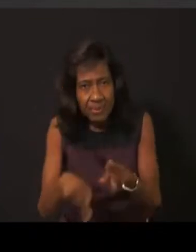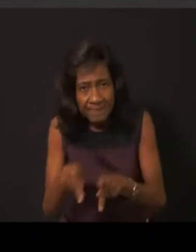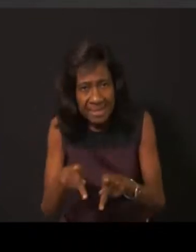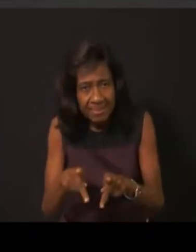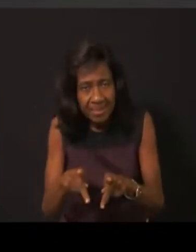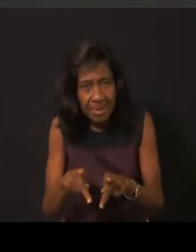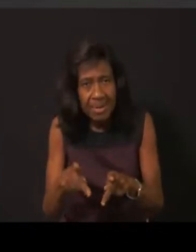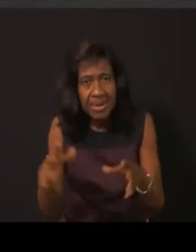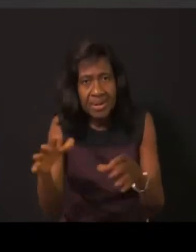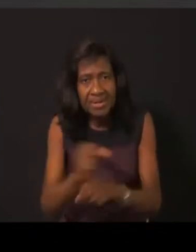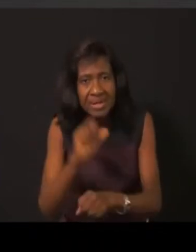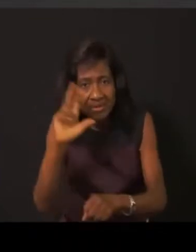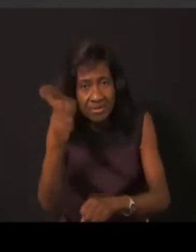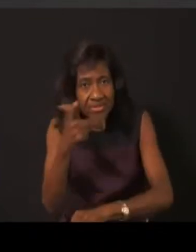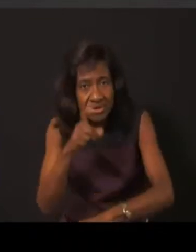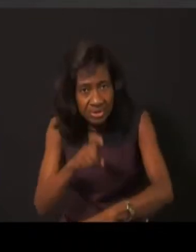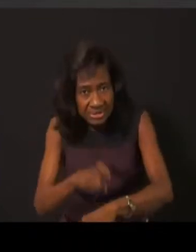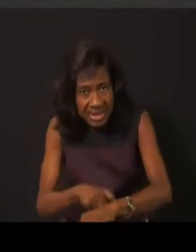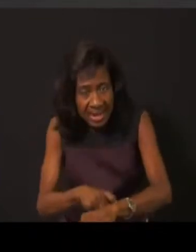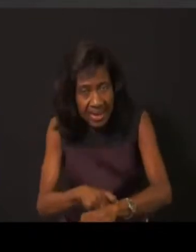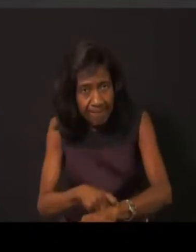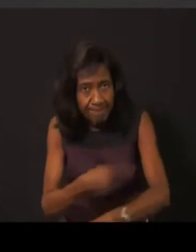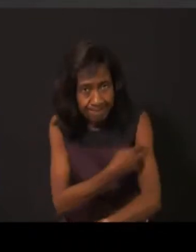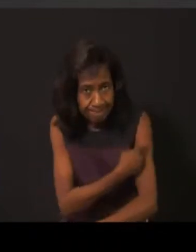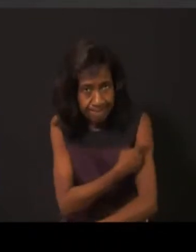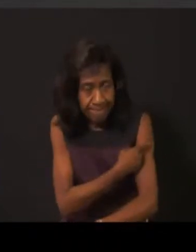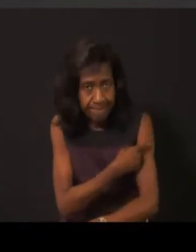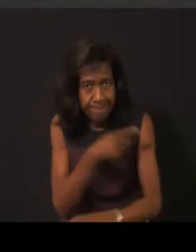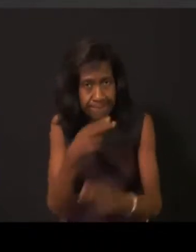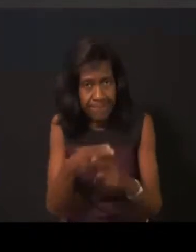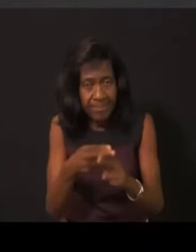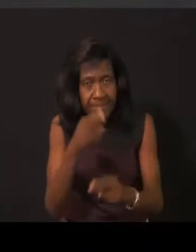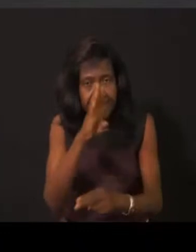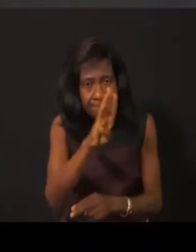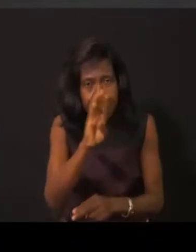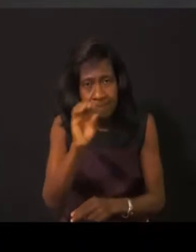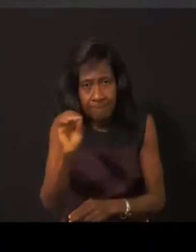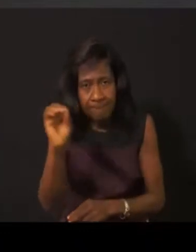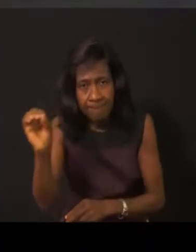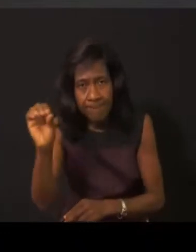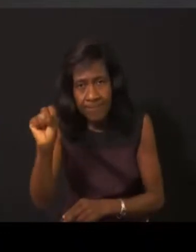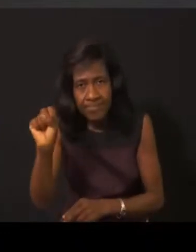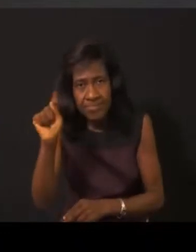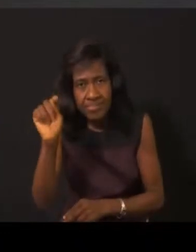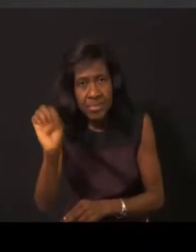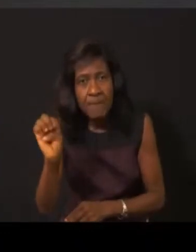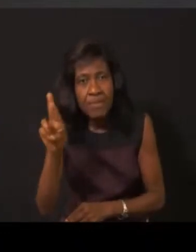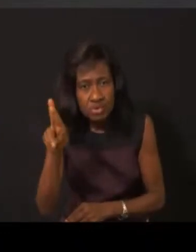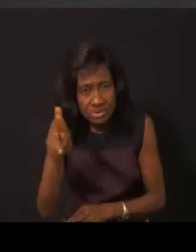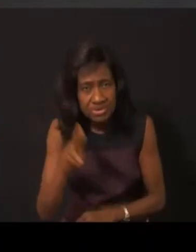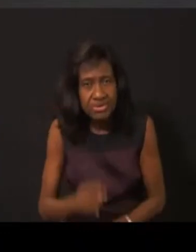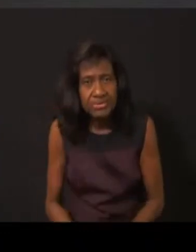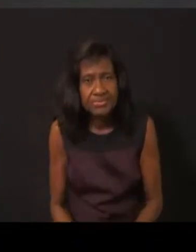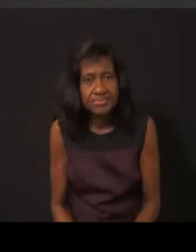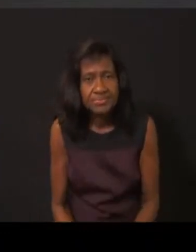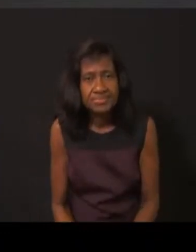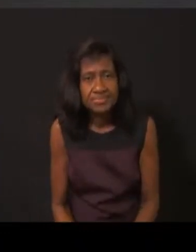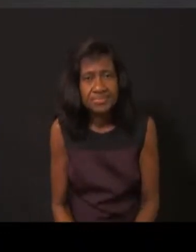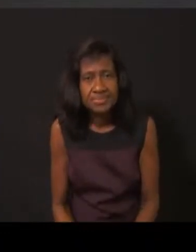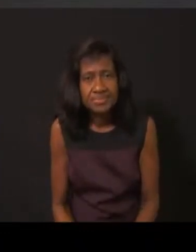or booster dose, which represents approximately 4% of those people over the age of 50.